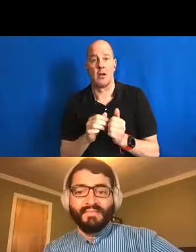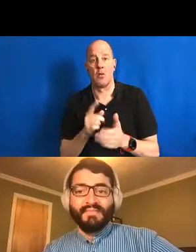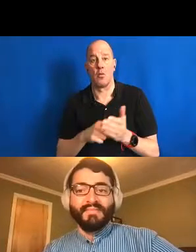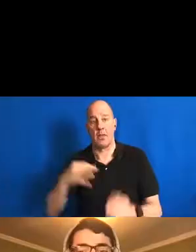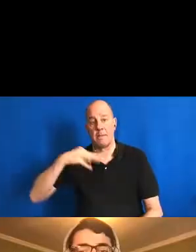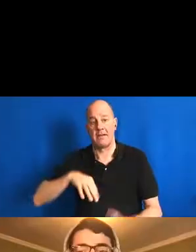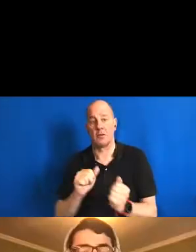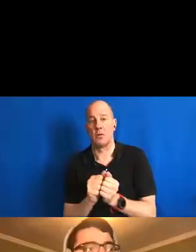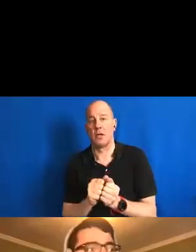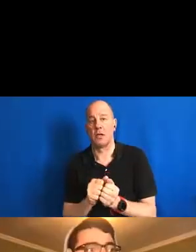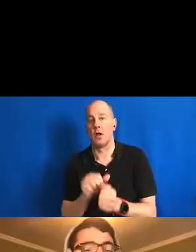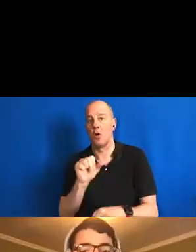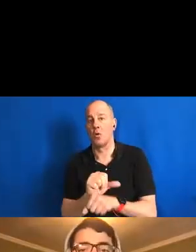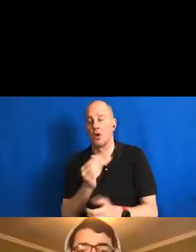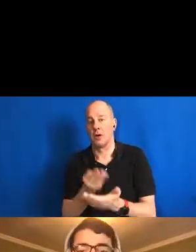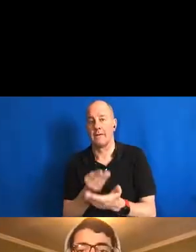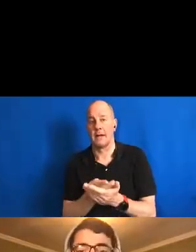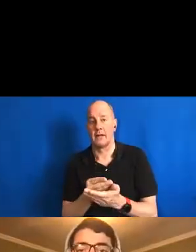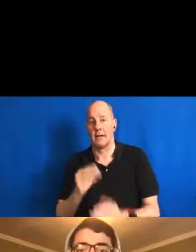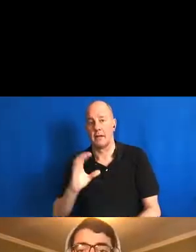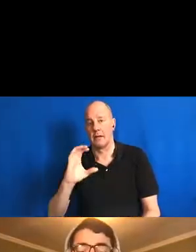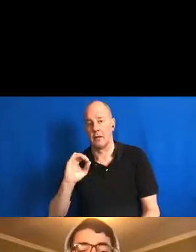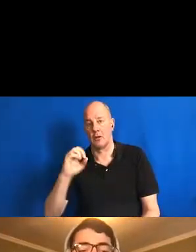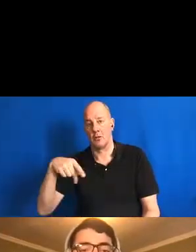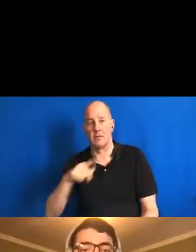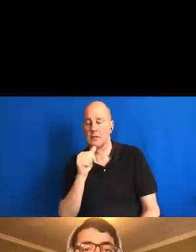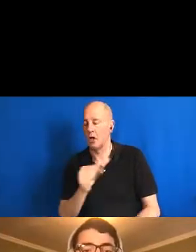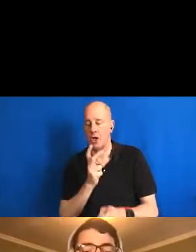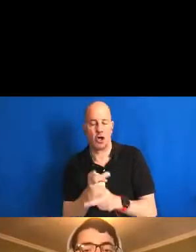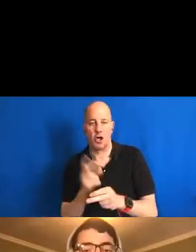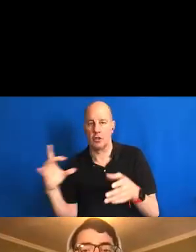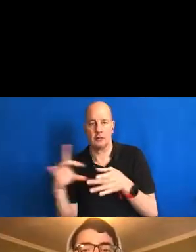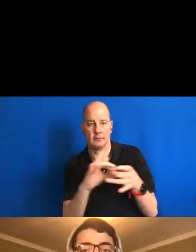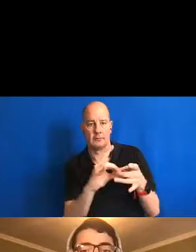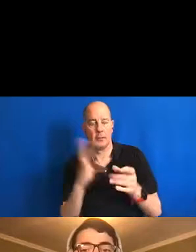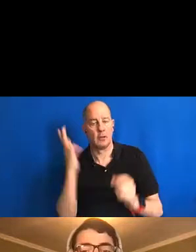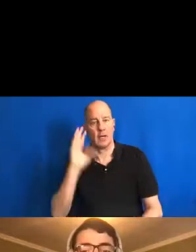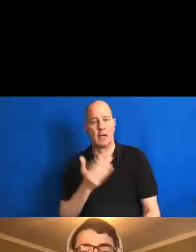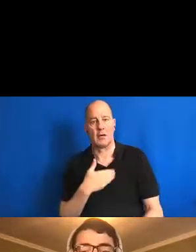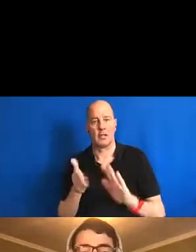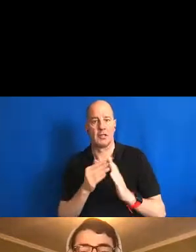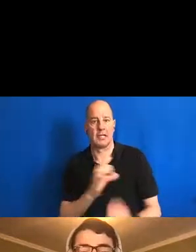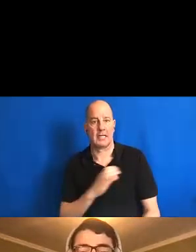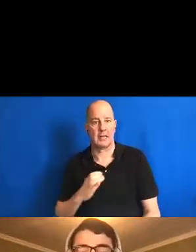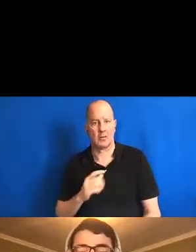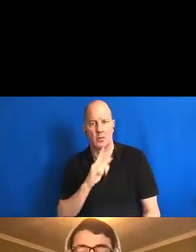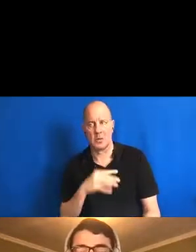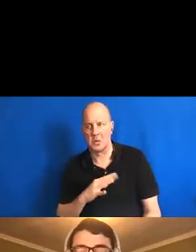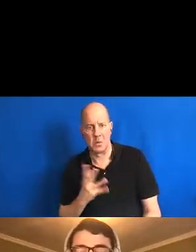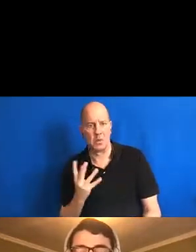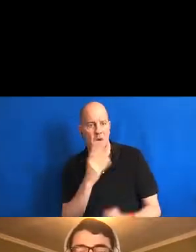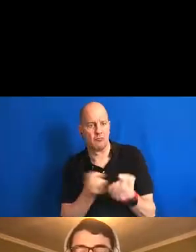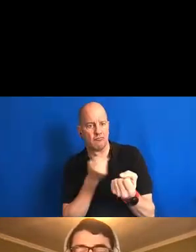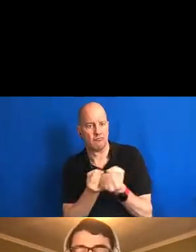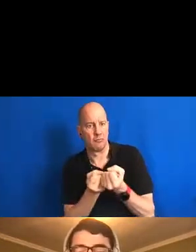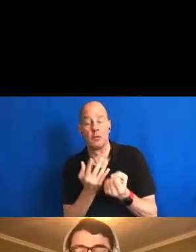not a hard connection to make, which is why our city council was so adamant that they wanted to support this. So I just want to make sure you guys